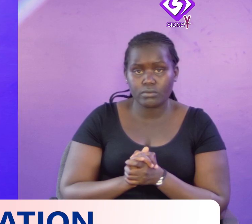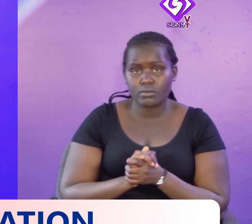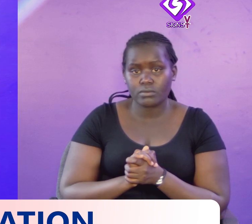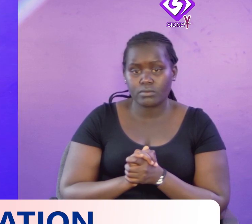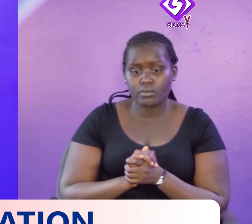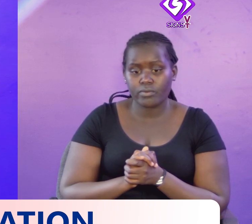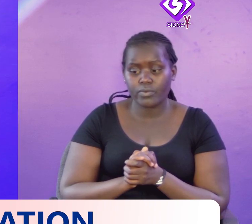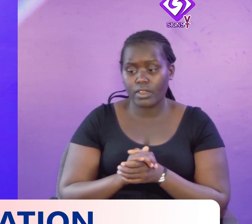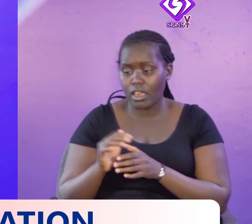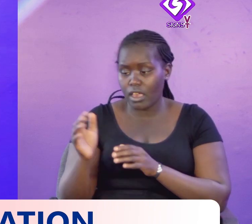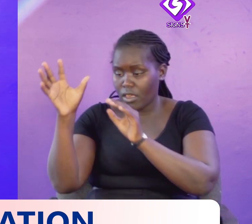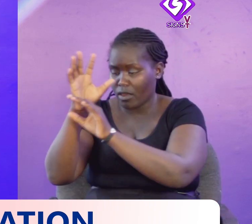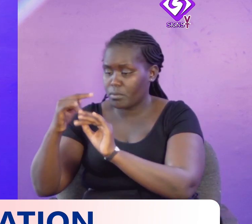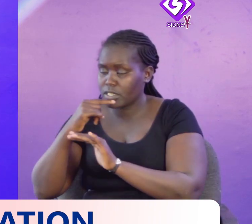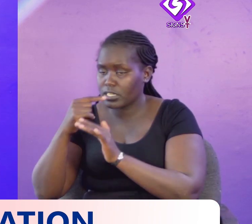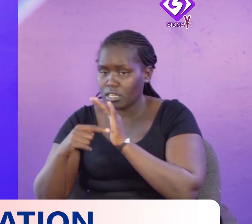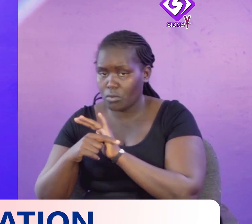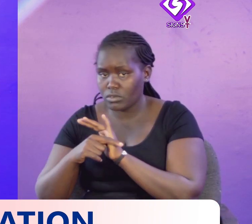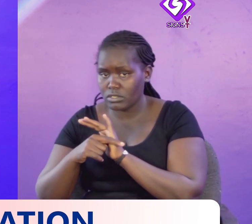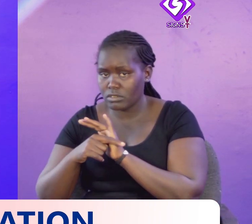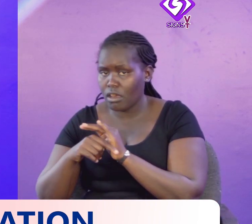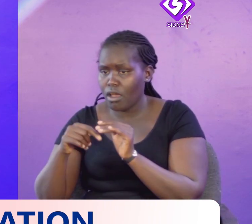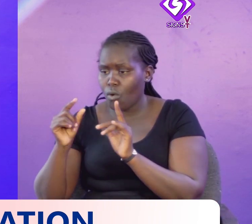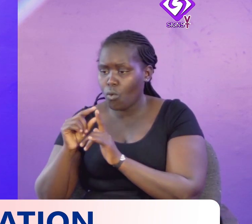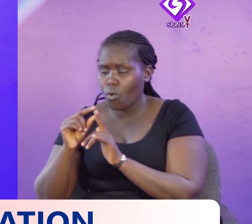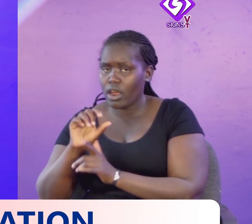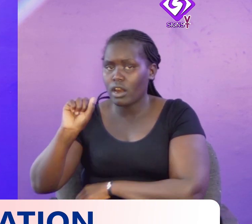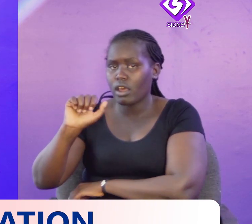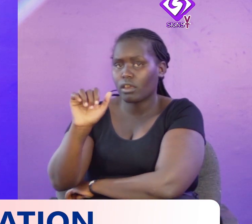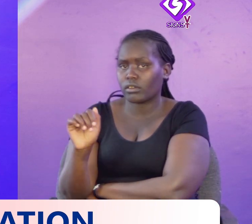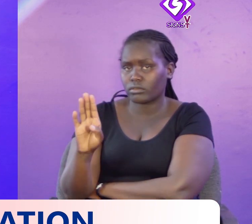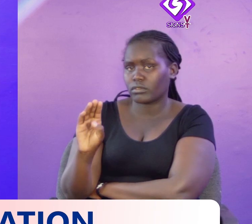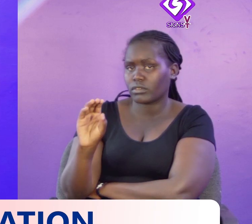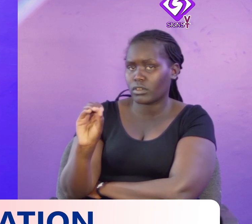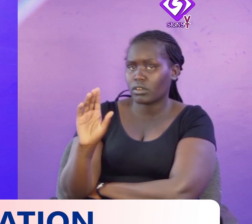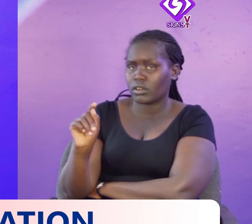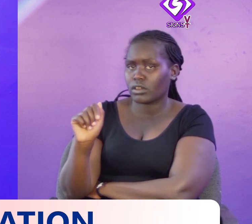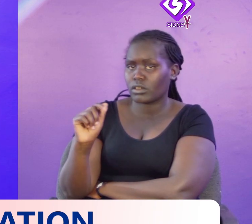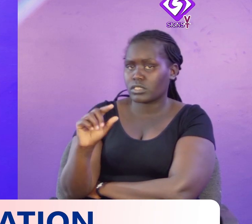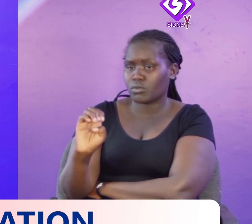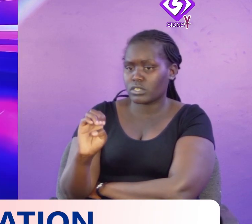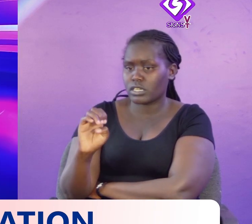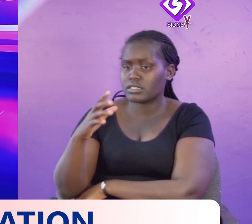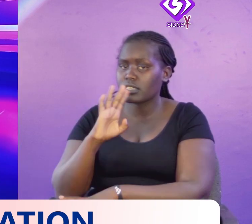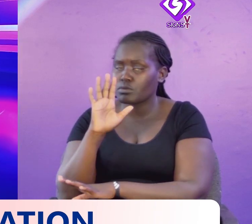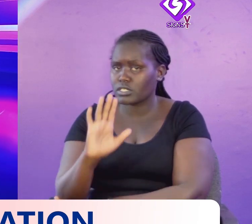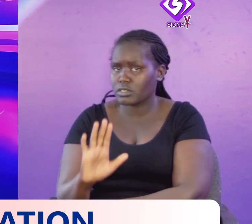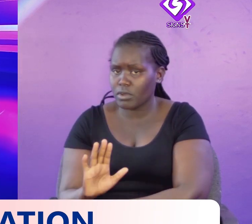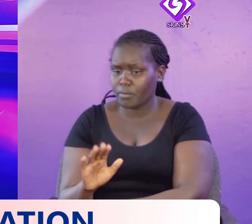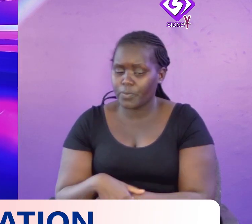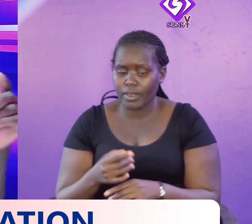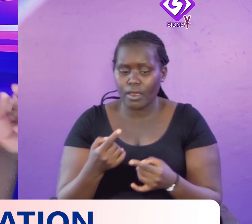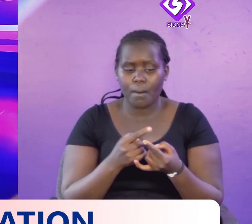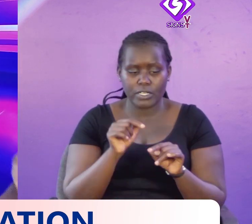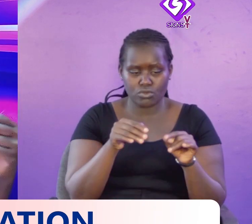claim. Did the president mention the word sabotage in his speech? Sometimes back he did, but today he did